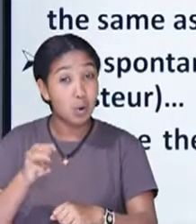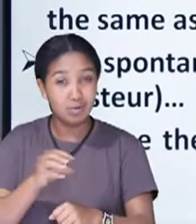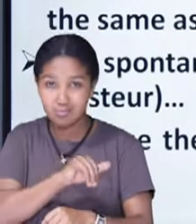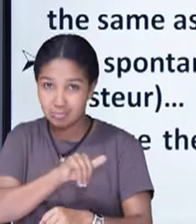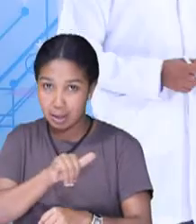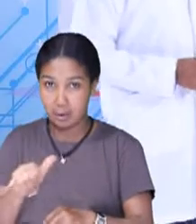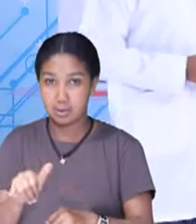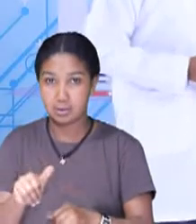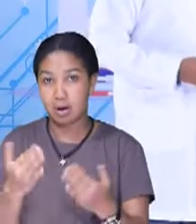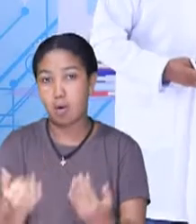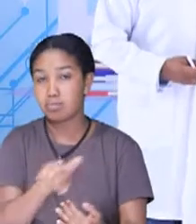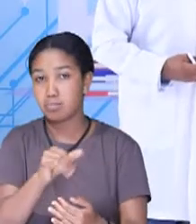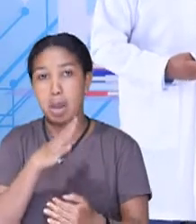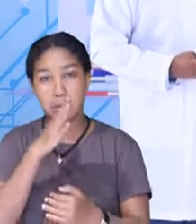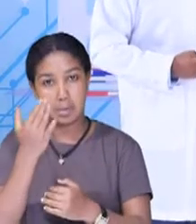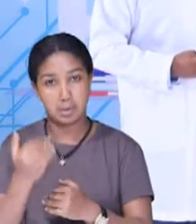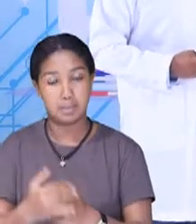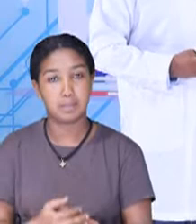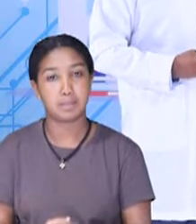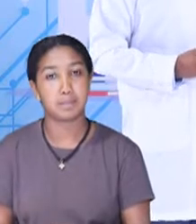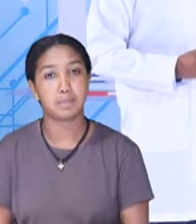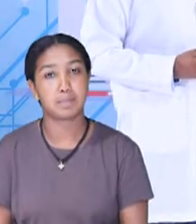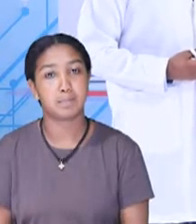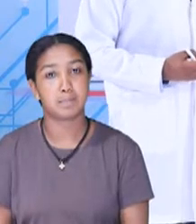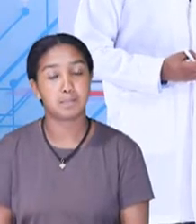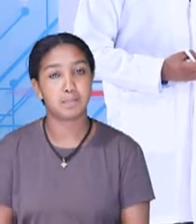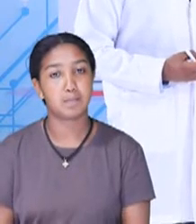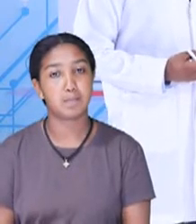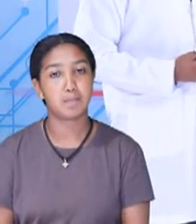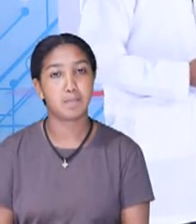the same as the present condition.